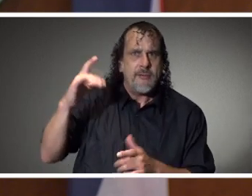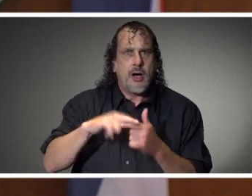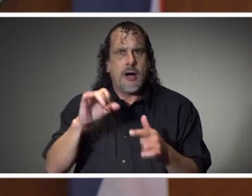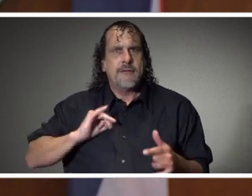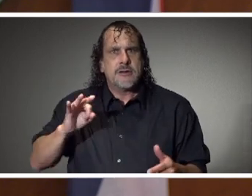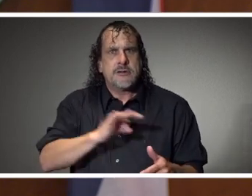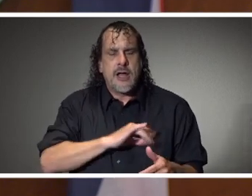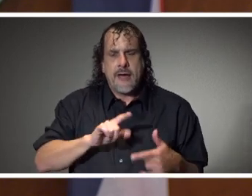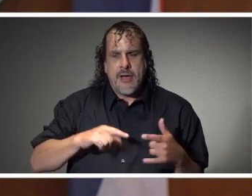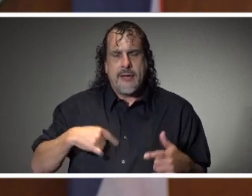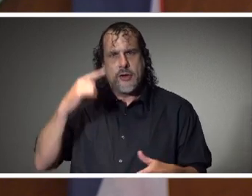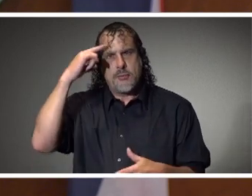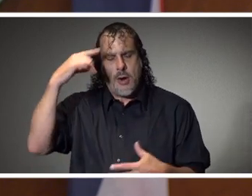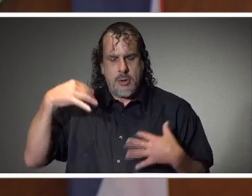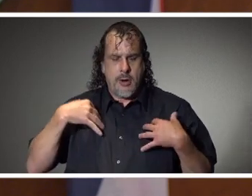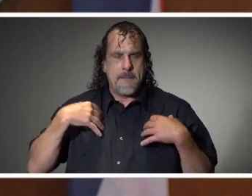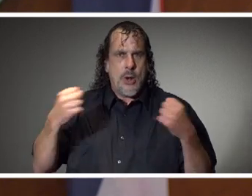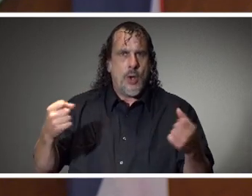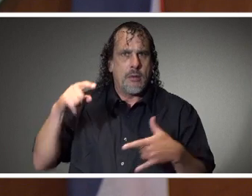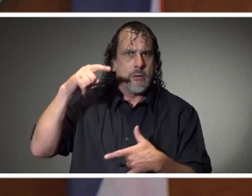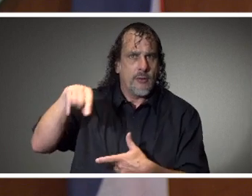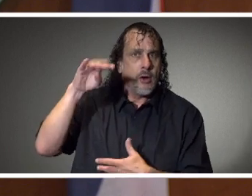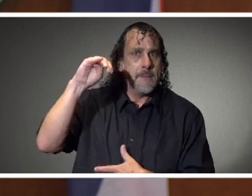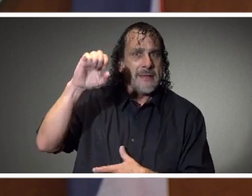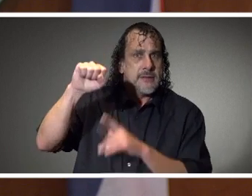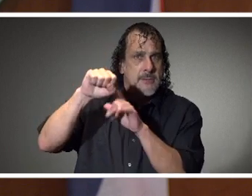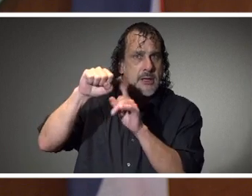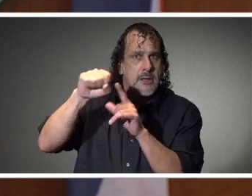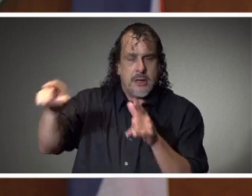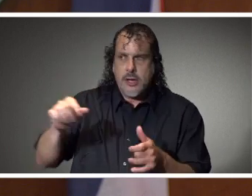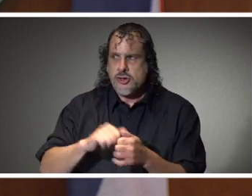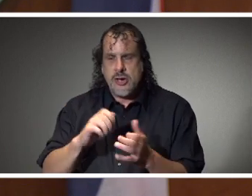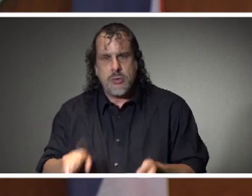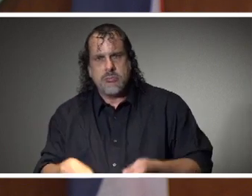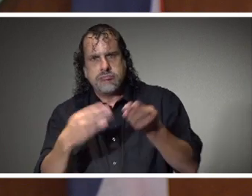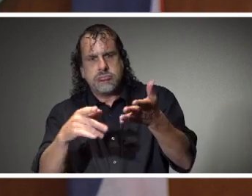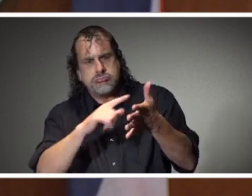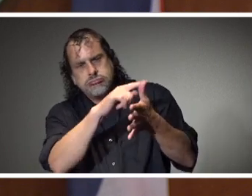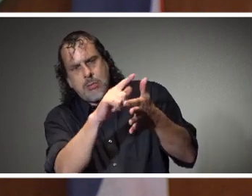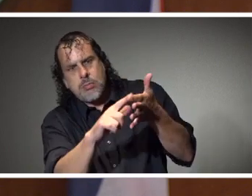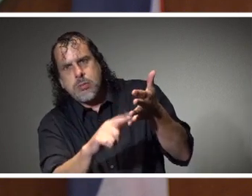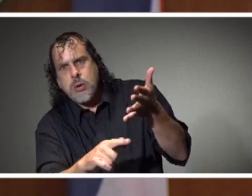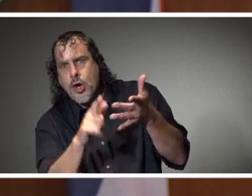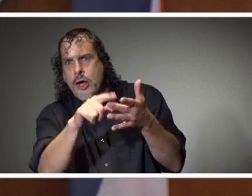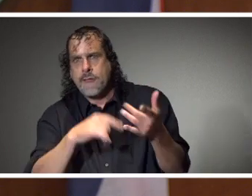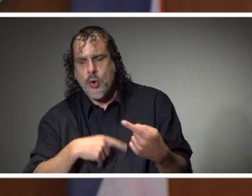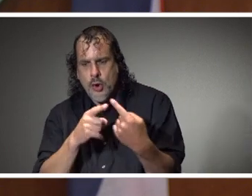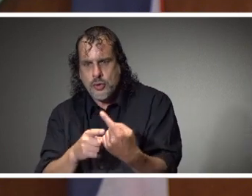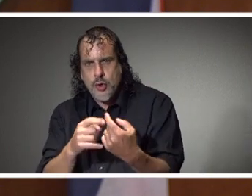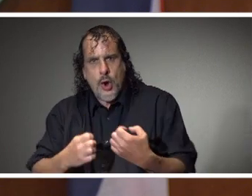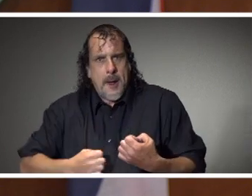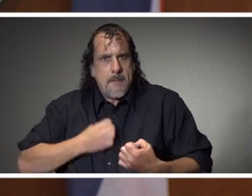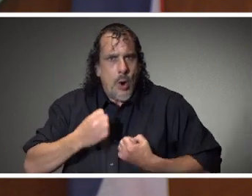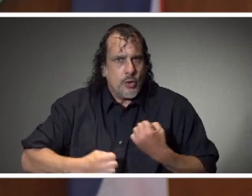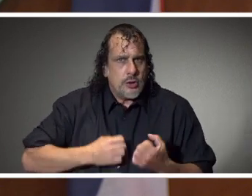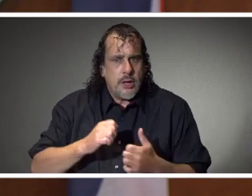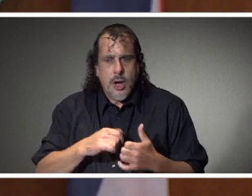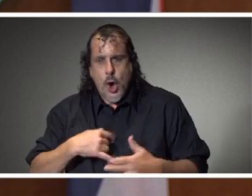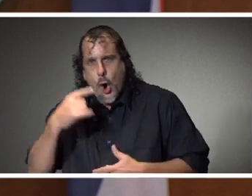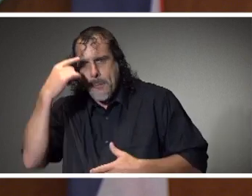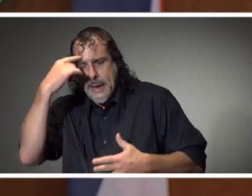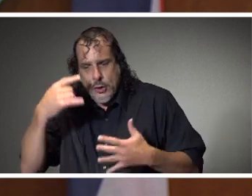Mental Health, to go over some of the resources that are available to anyone who is struggling emotionally or mentally in this